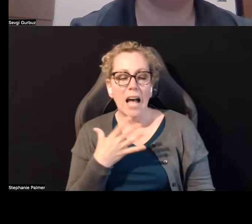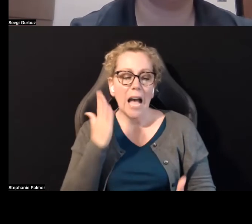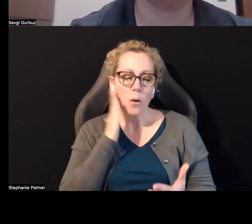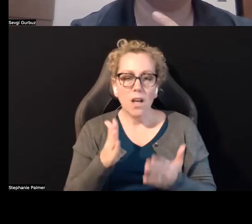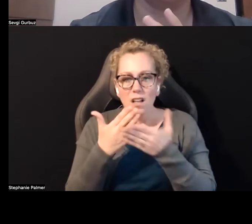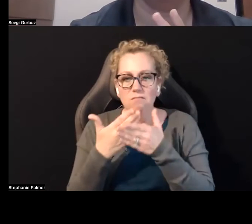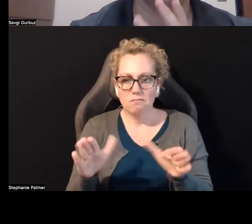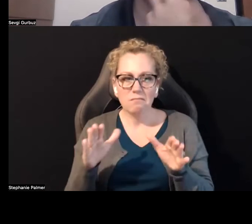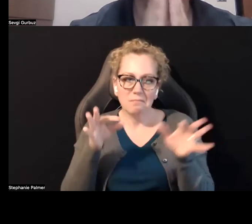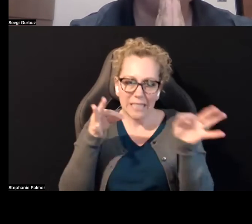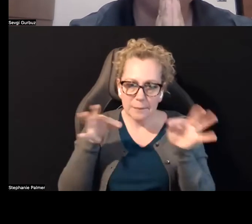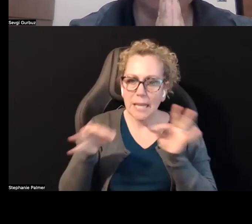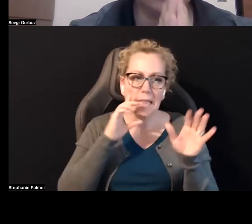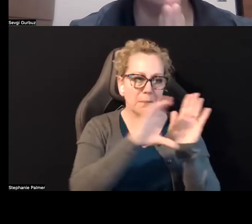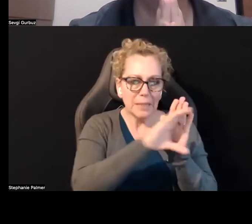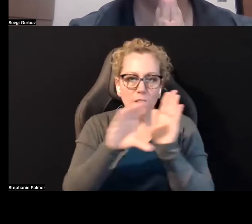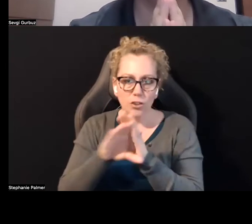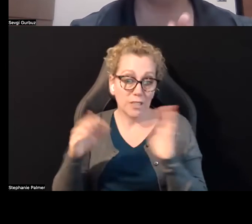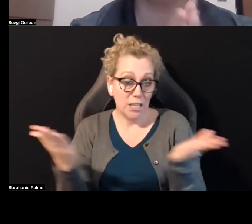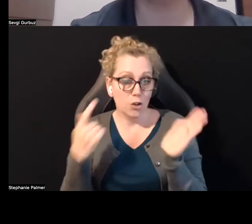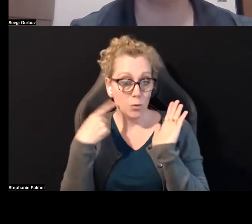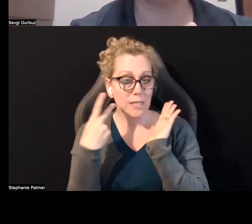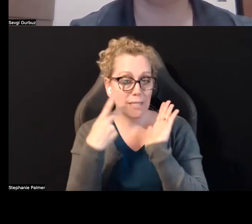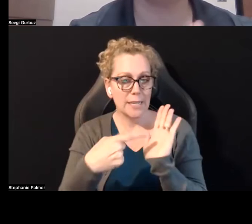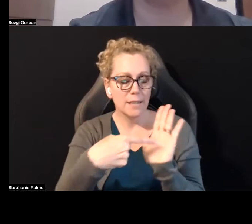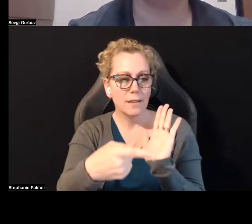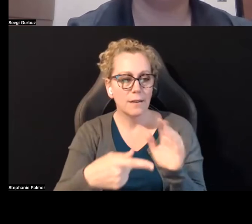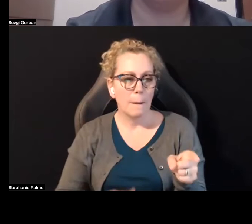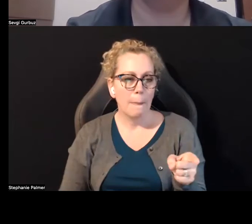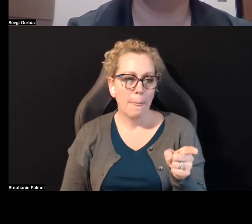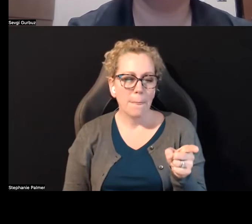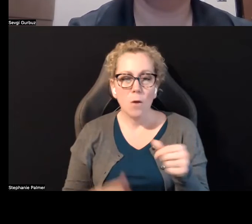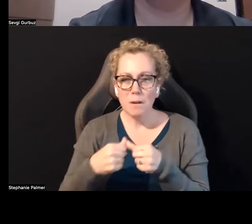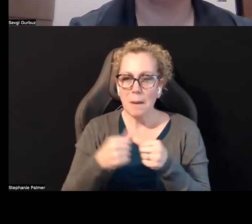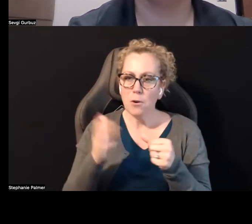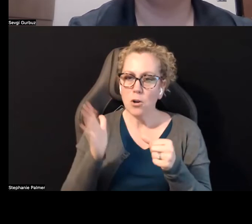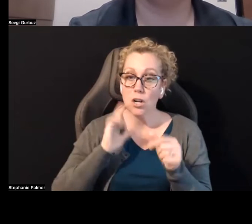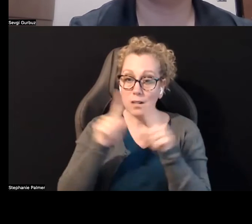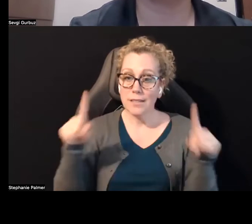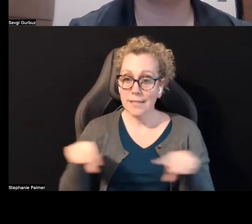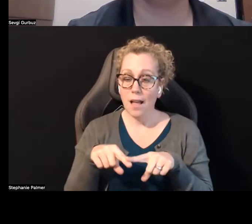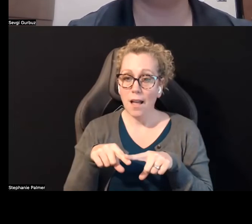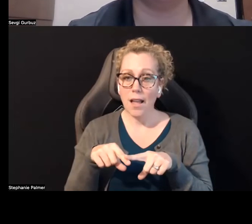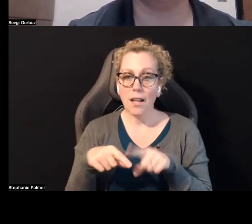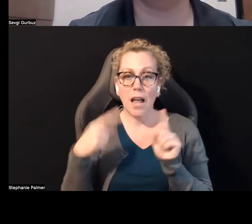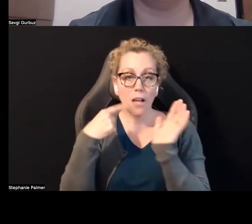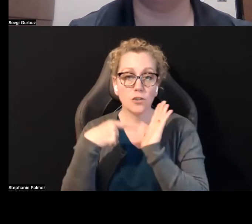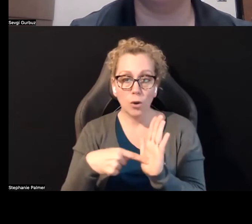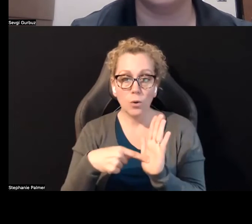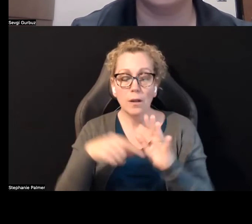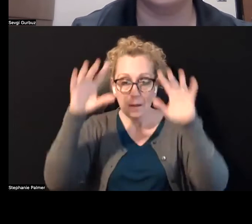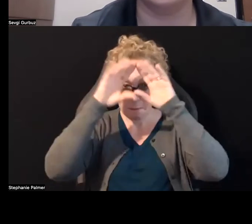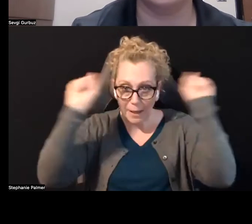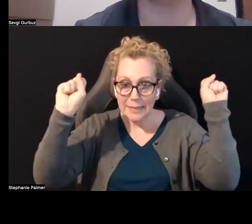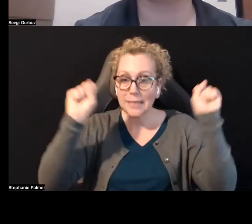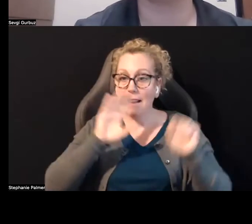first the pictures that are in this image. You might remember the slide that I had earlier, where I showed you the bison and the